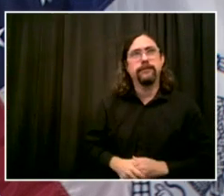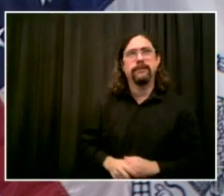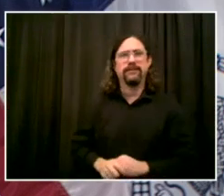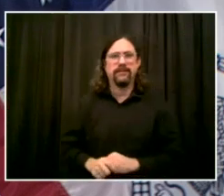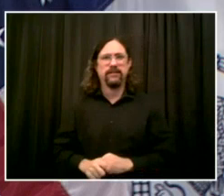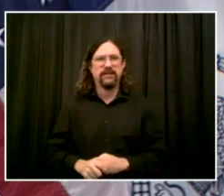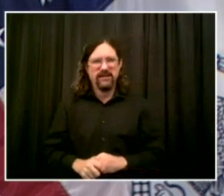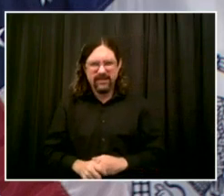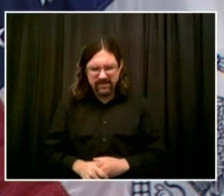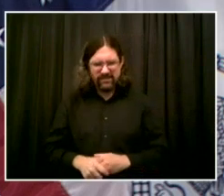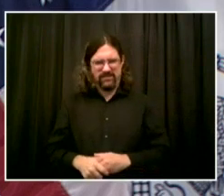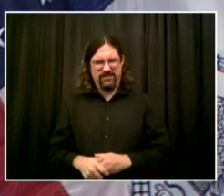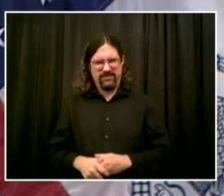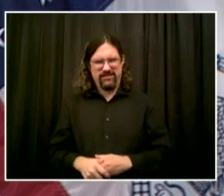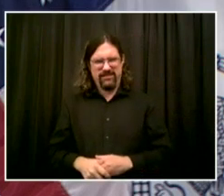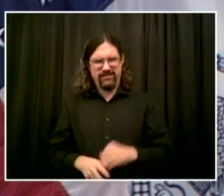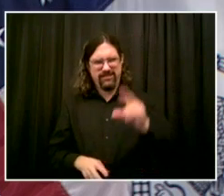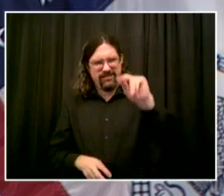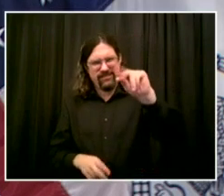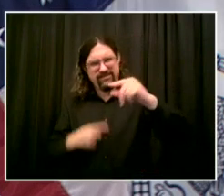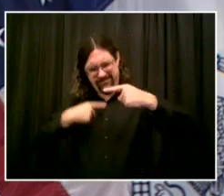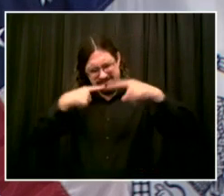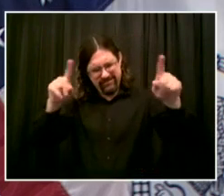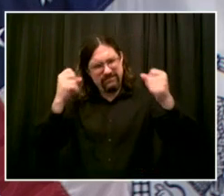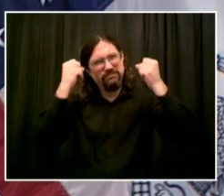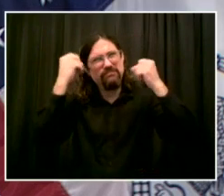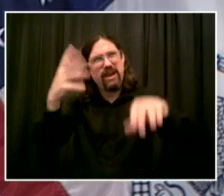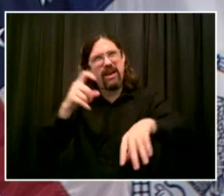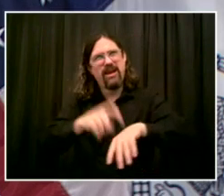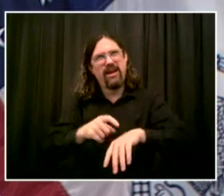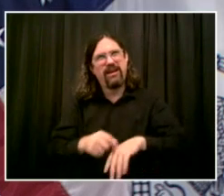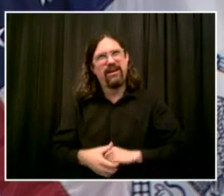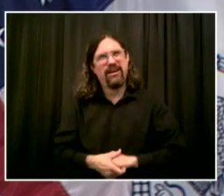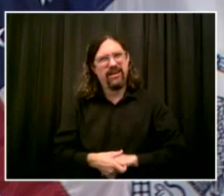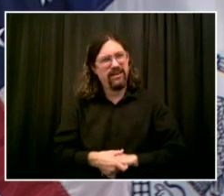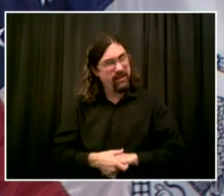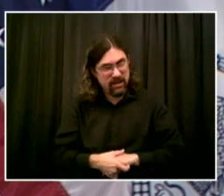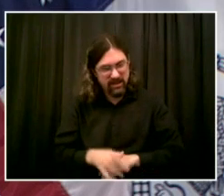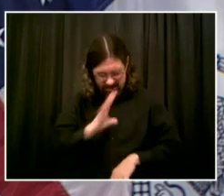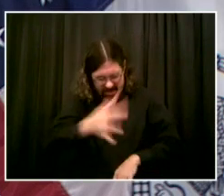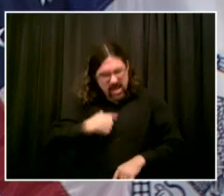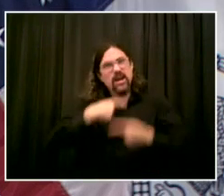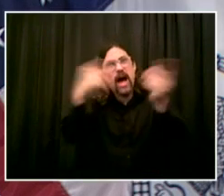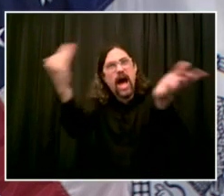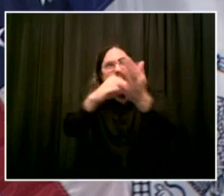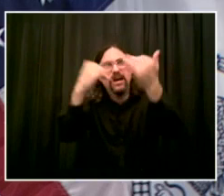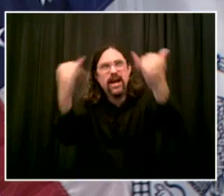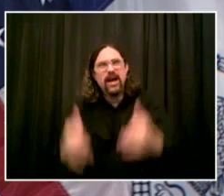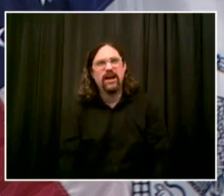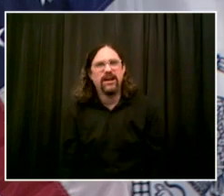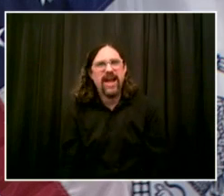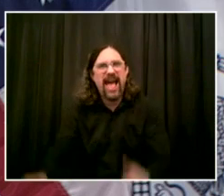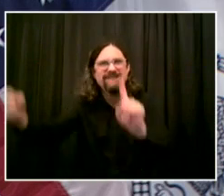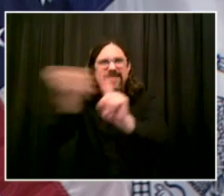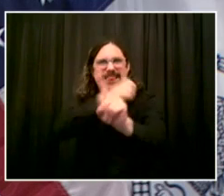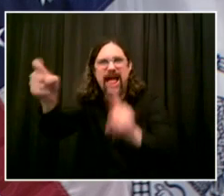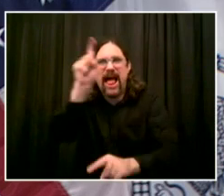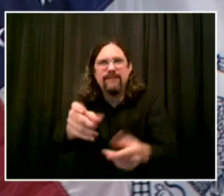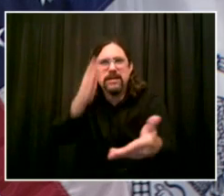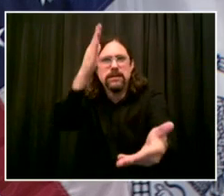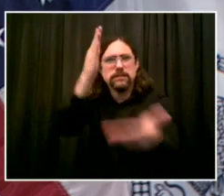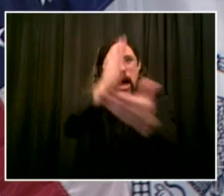in Bed-Stuy when I went to visit with the mom and the grandma of DeVell, and in so many